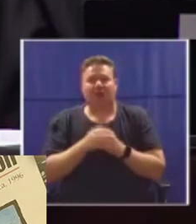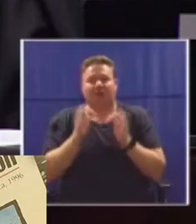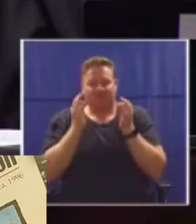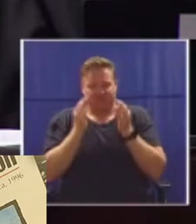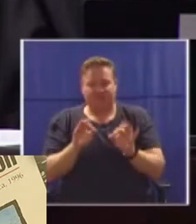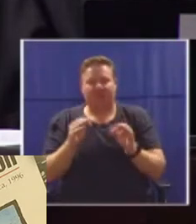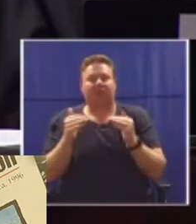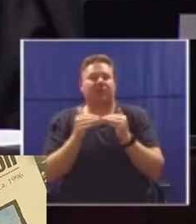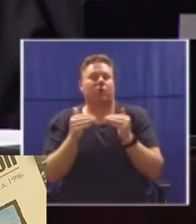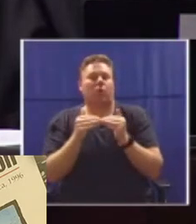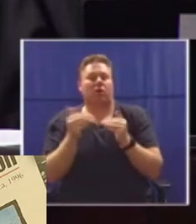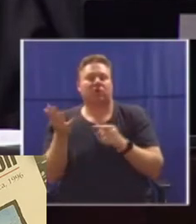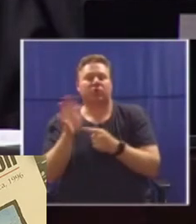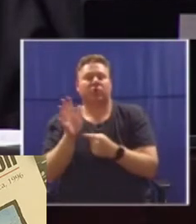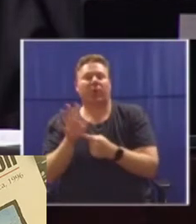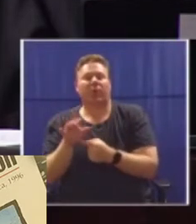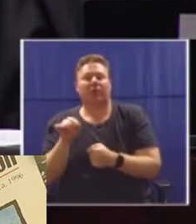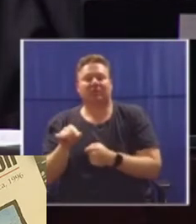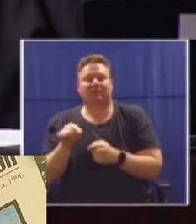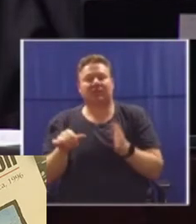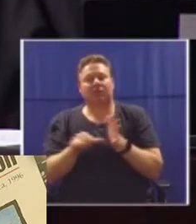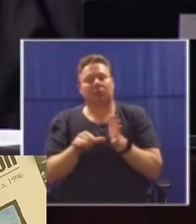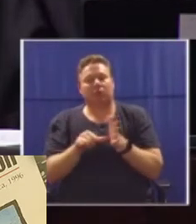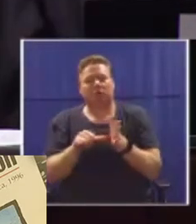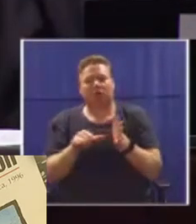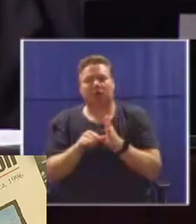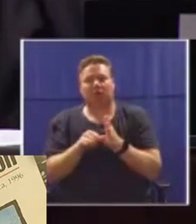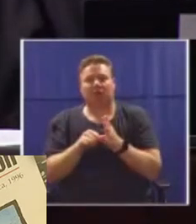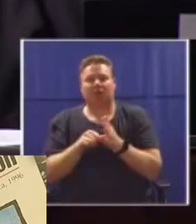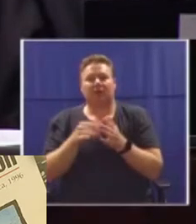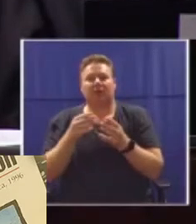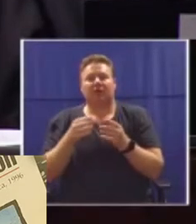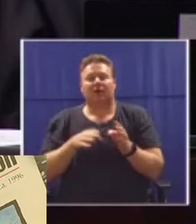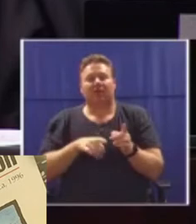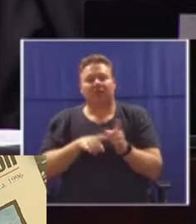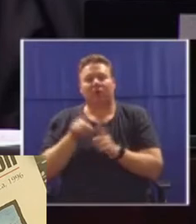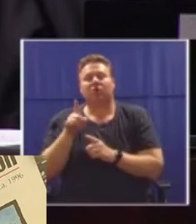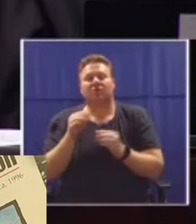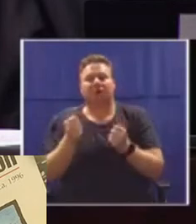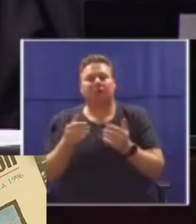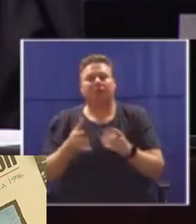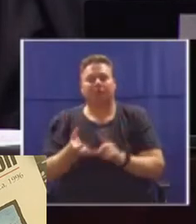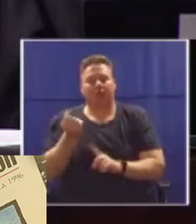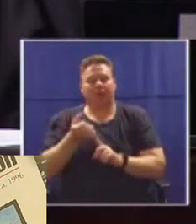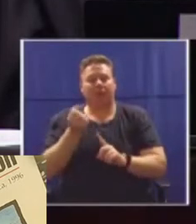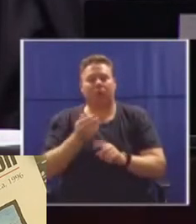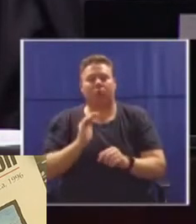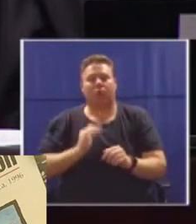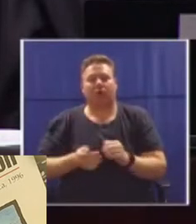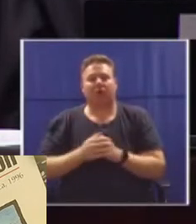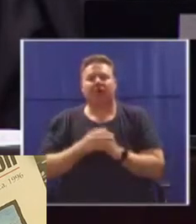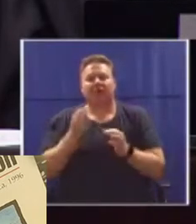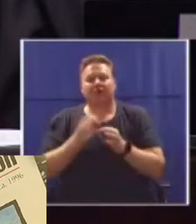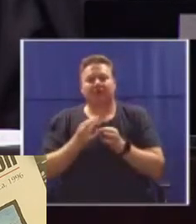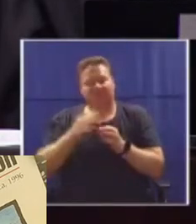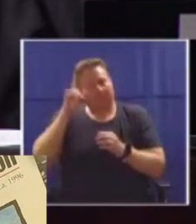Equality have been instrumental in advancing some of the gains for all women, specifically for Black working class women who